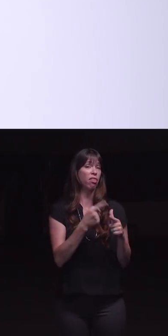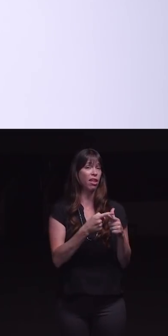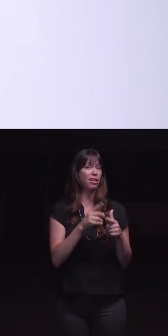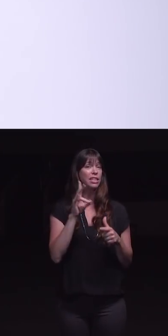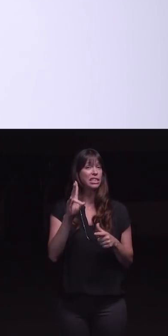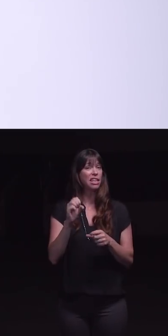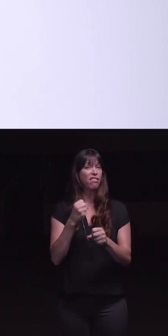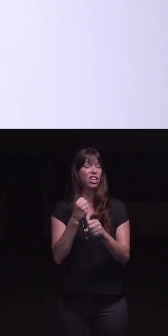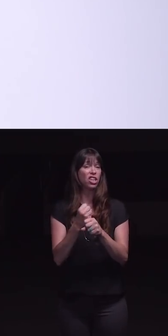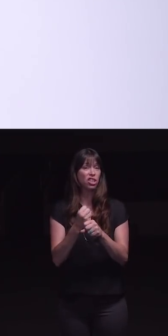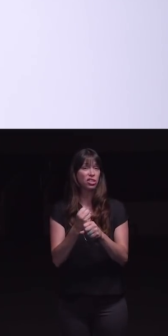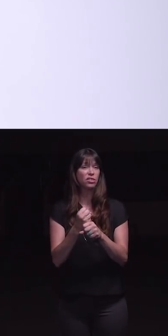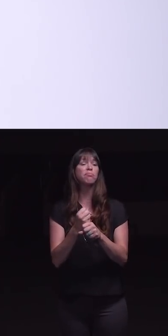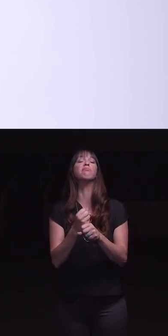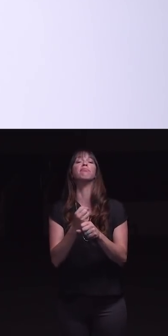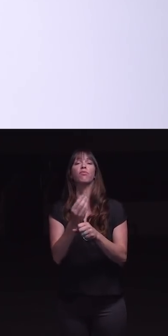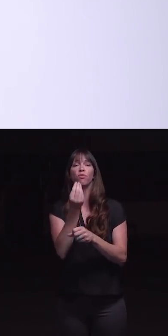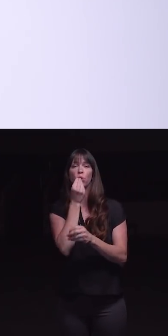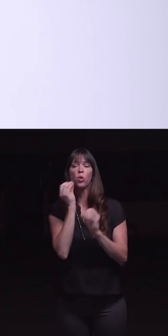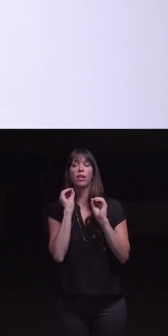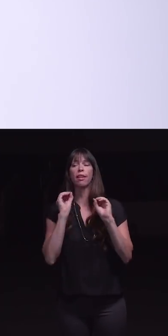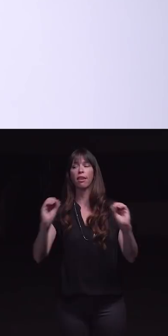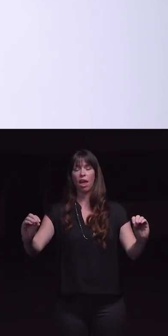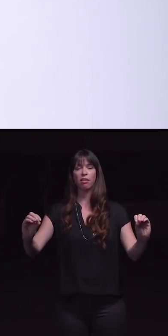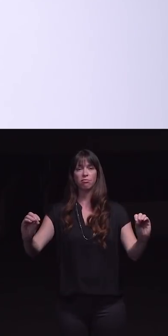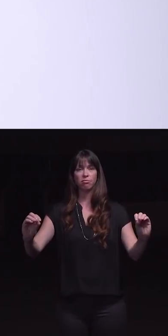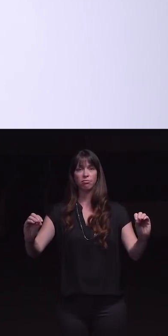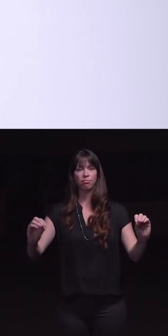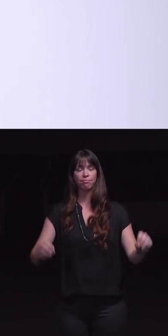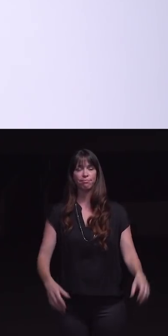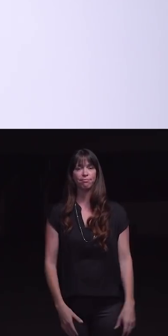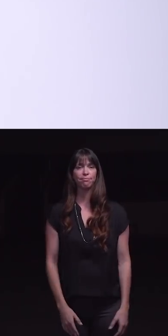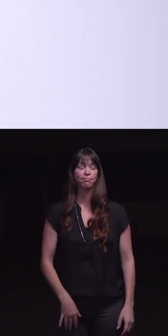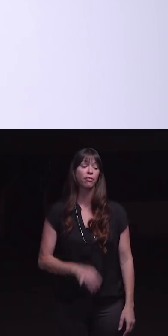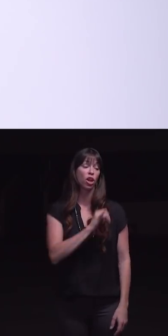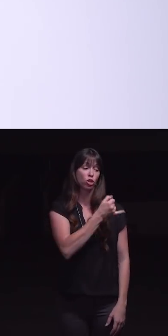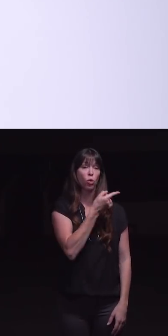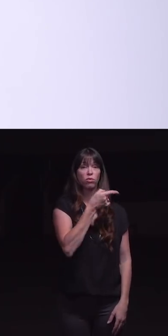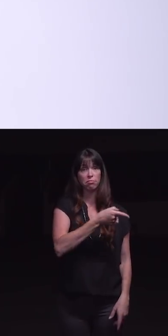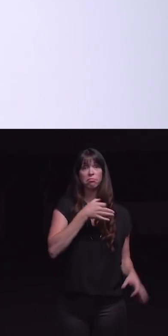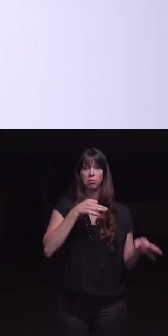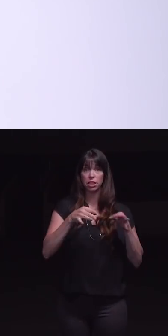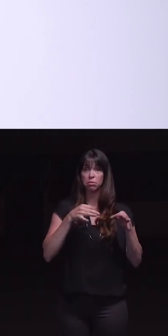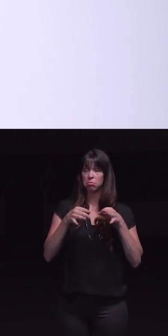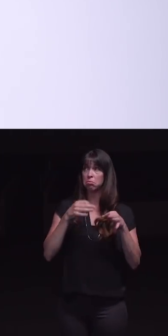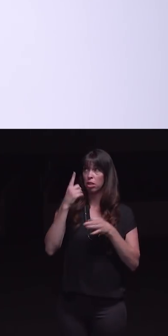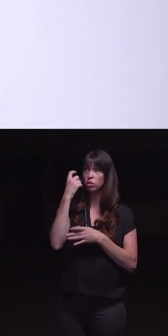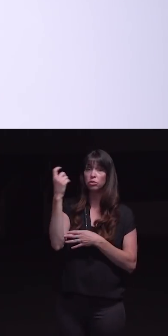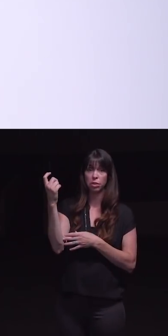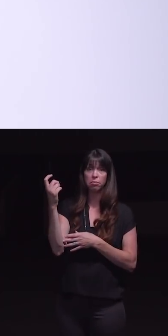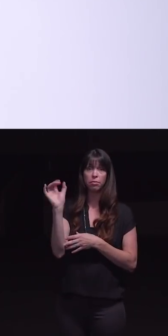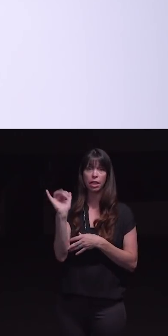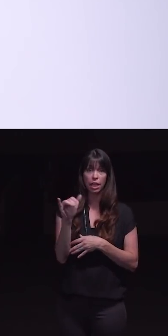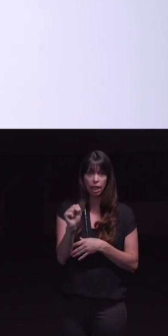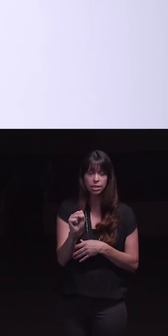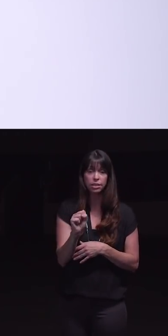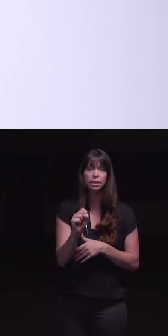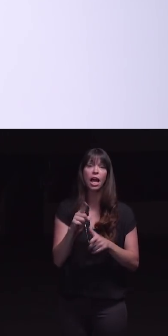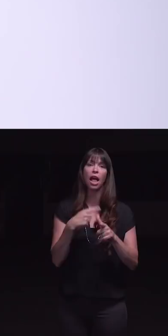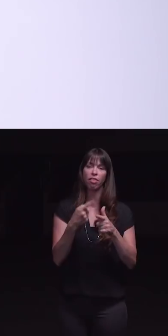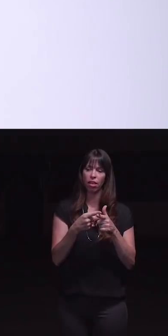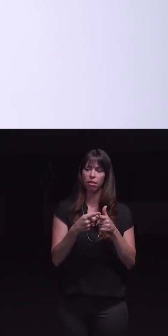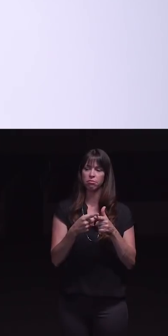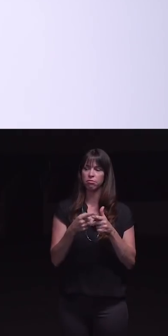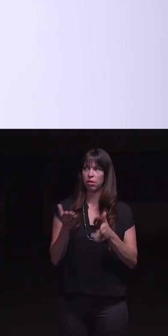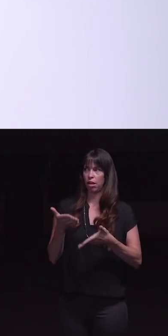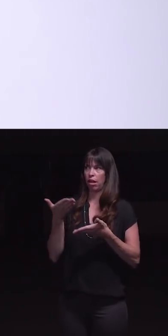followed by 7 years of famine. And Joseph didn't just interpret the dream. He actually laid out